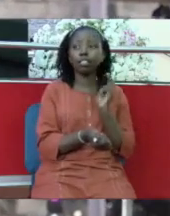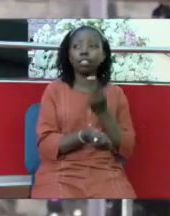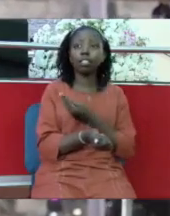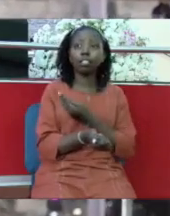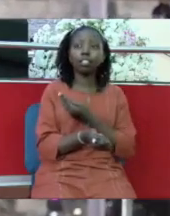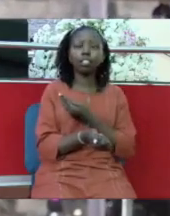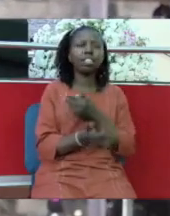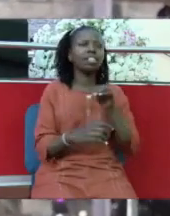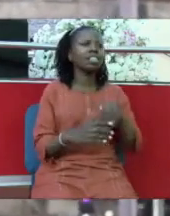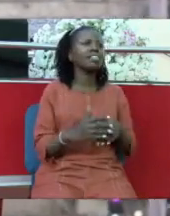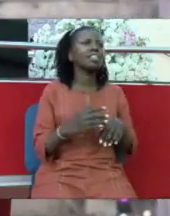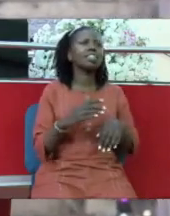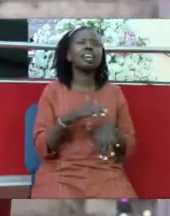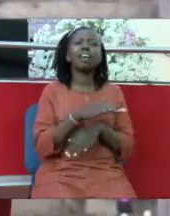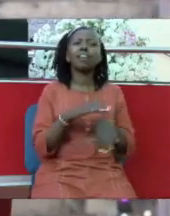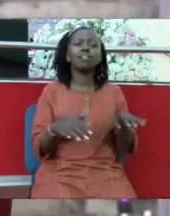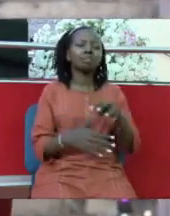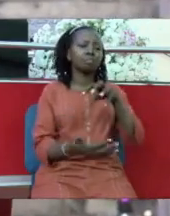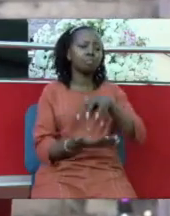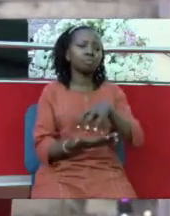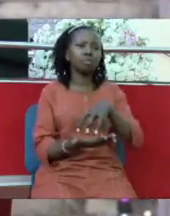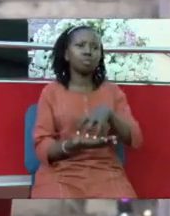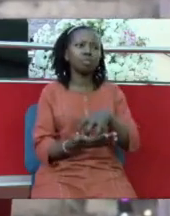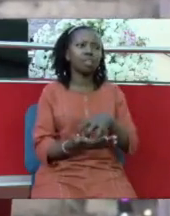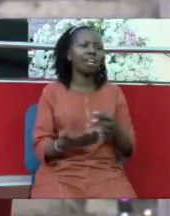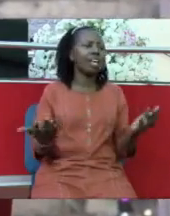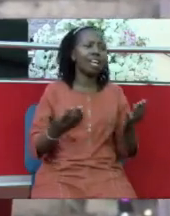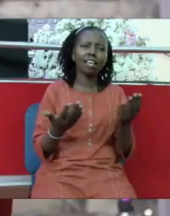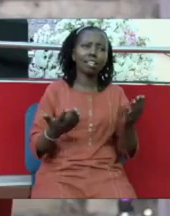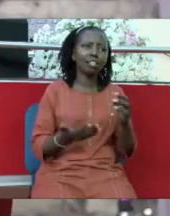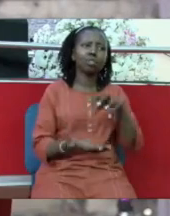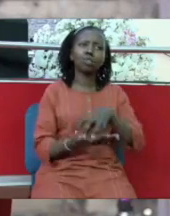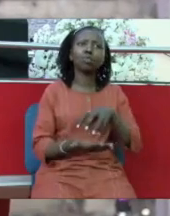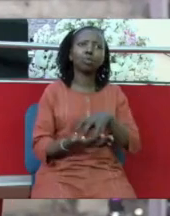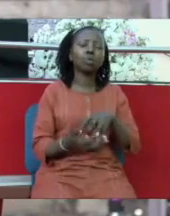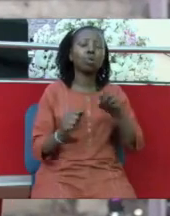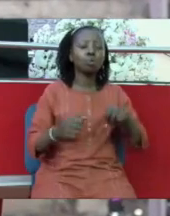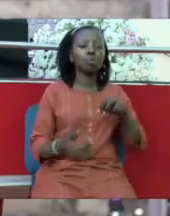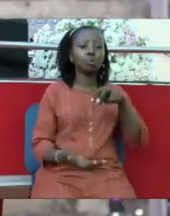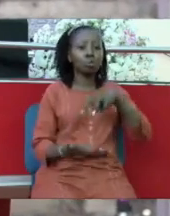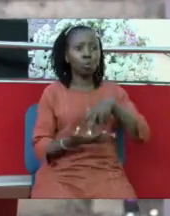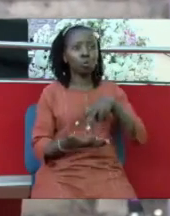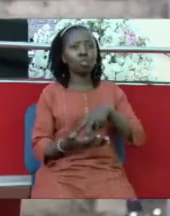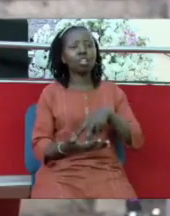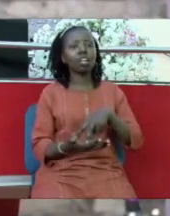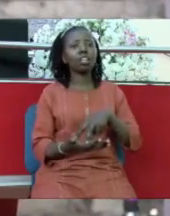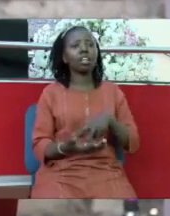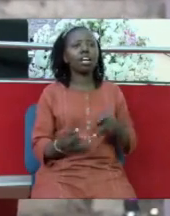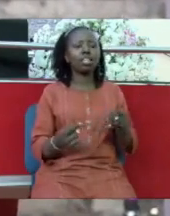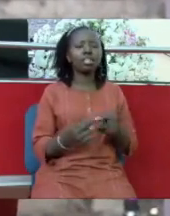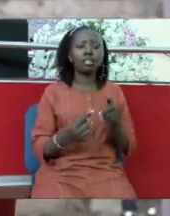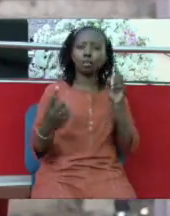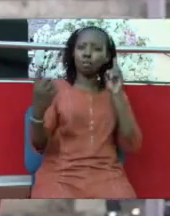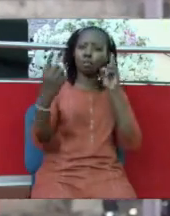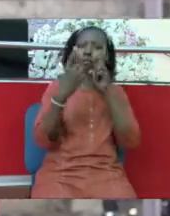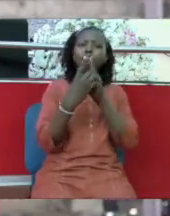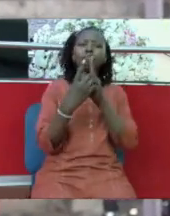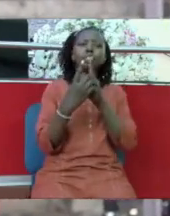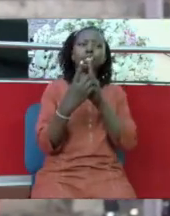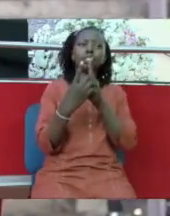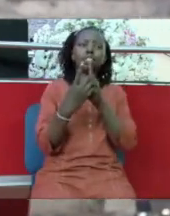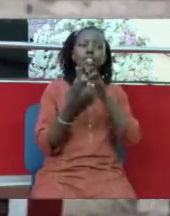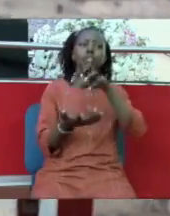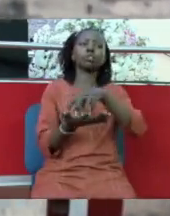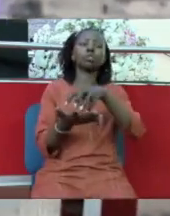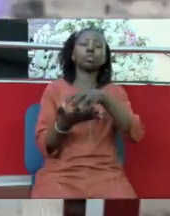That in every situation, whatever it is, you can stand up and face it, look at it on the face,